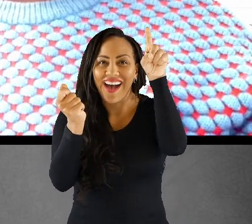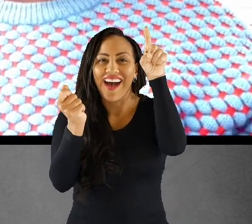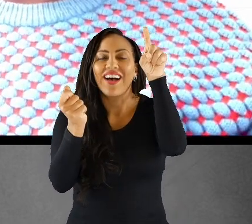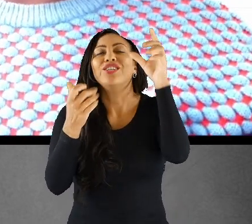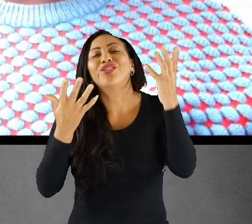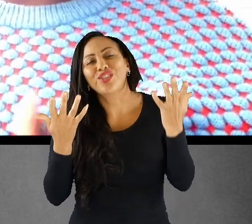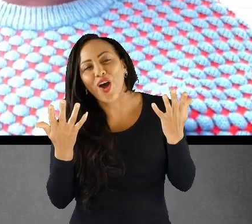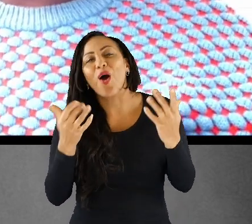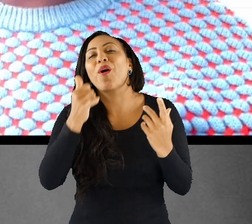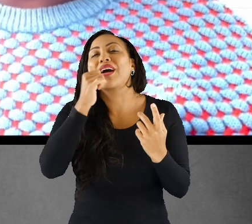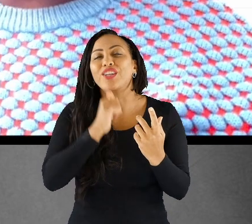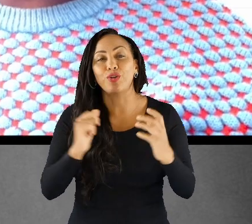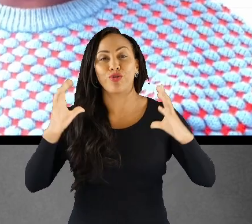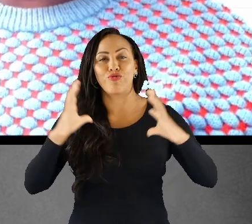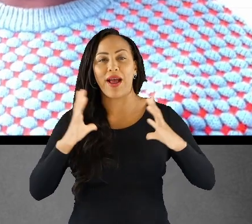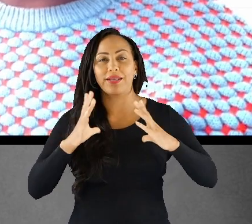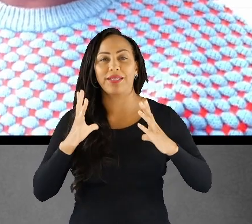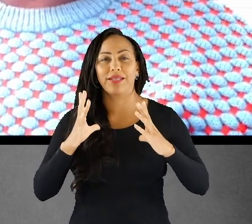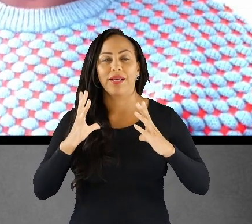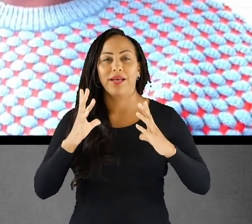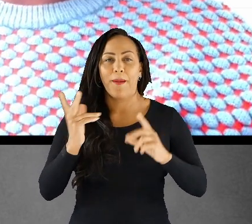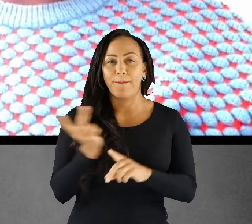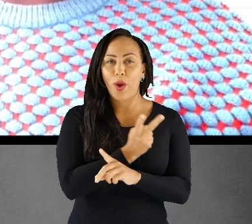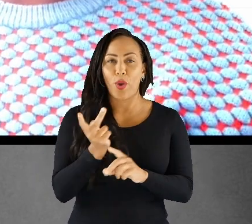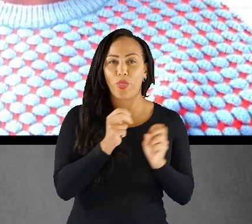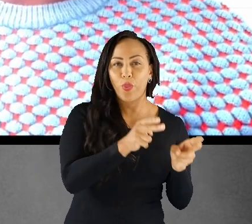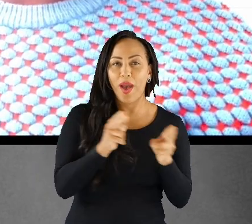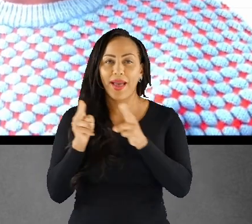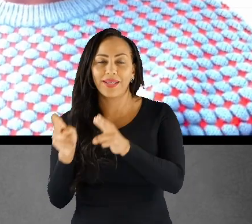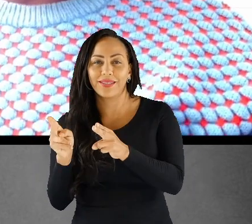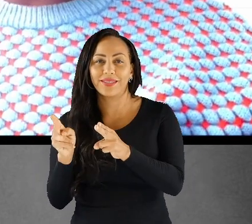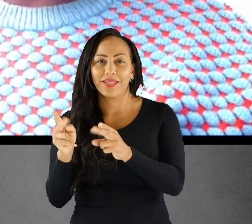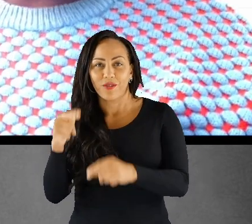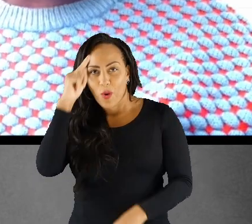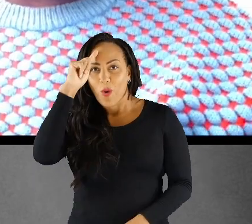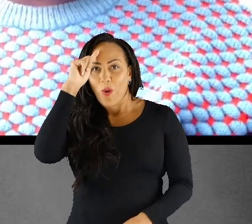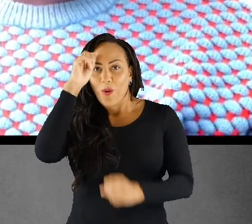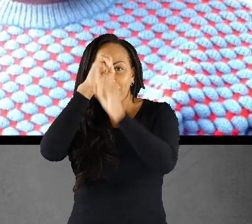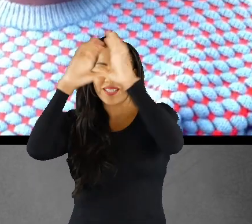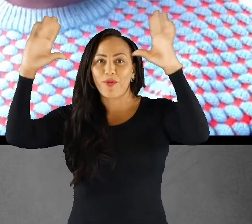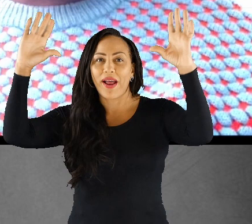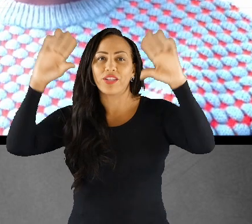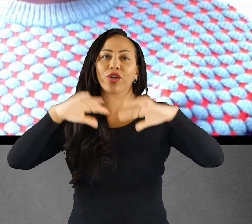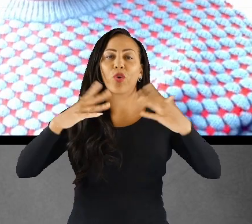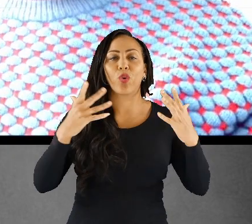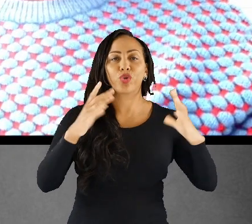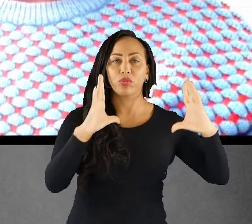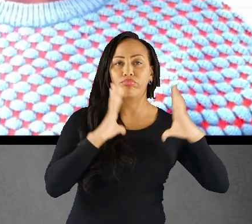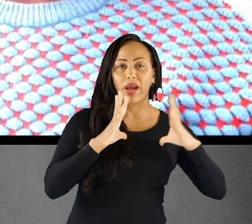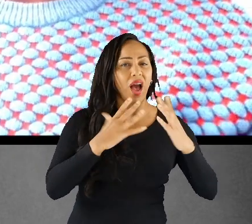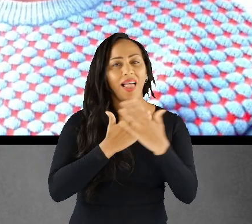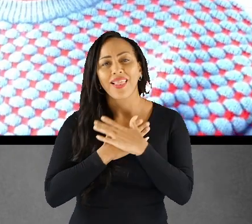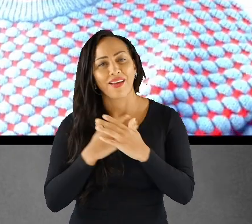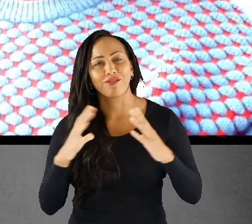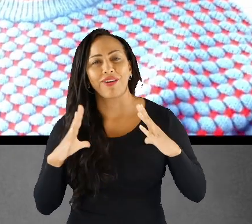So I use it in both aspects in that respect. But I actually love it. I don't